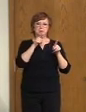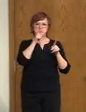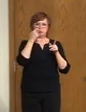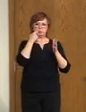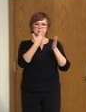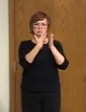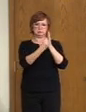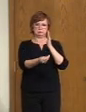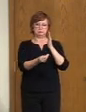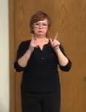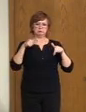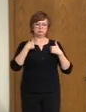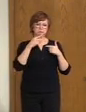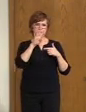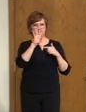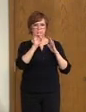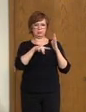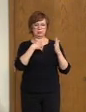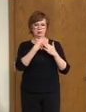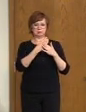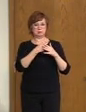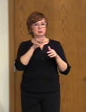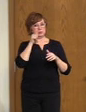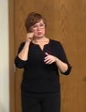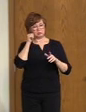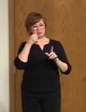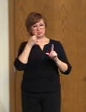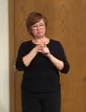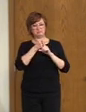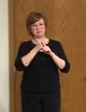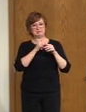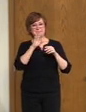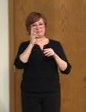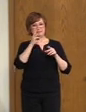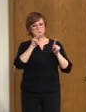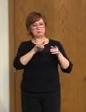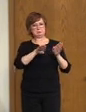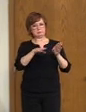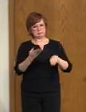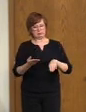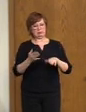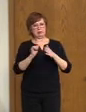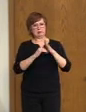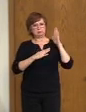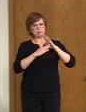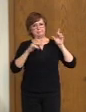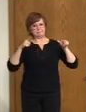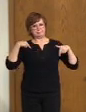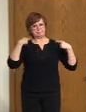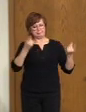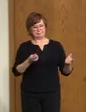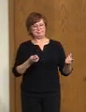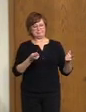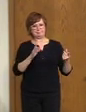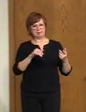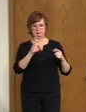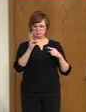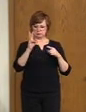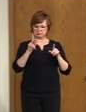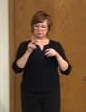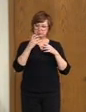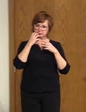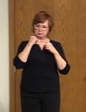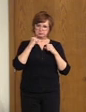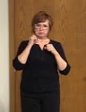hours. As you know, yesterday was the highest number of deaths reported in a single day in Saskatchewan. Again, this should be a reminder to